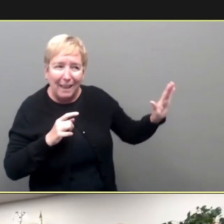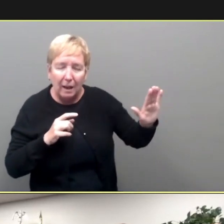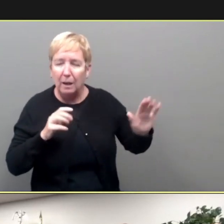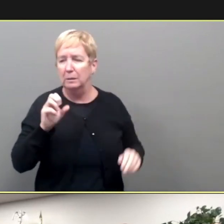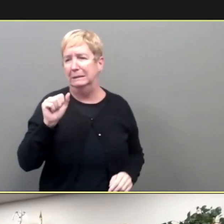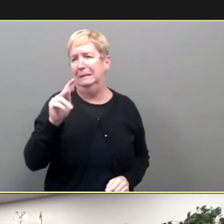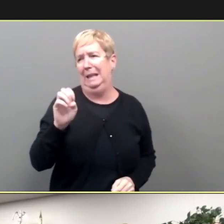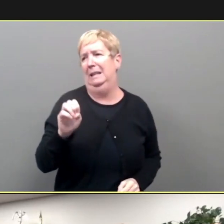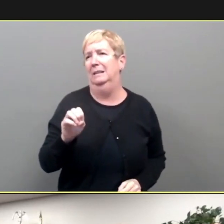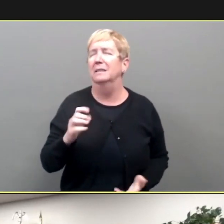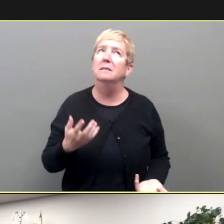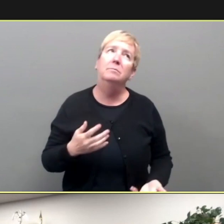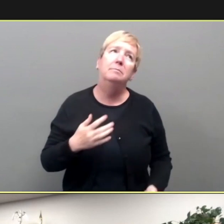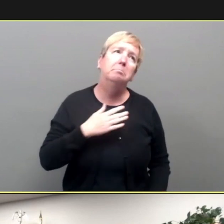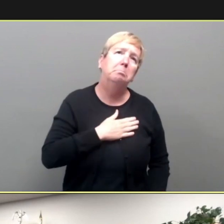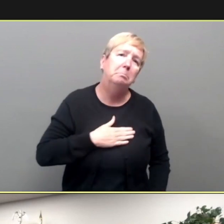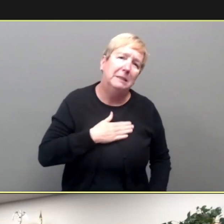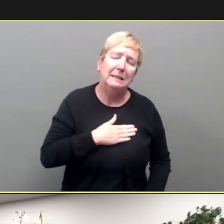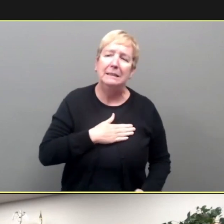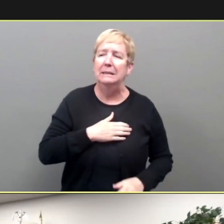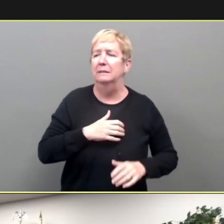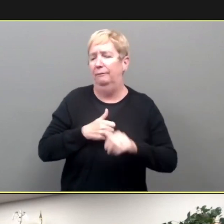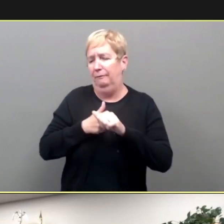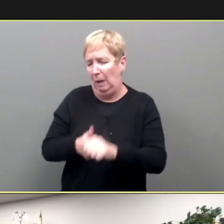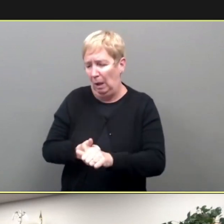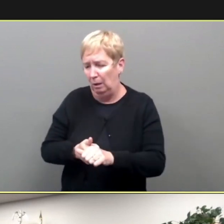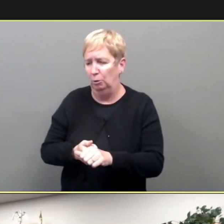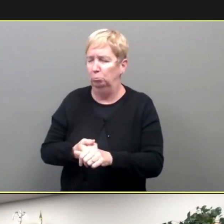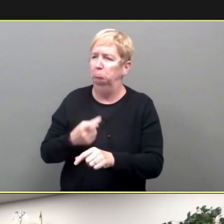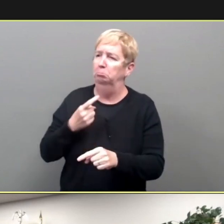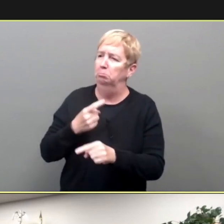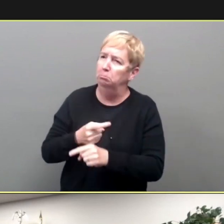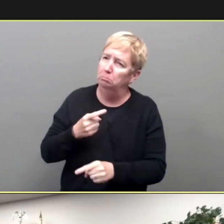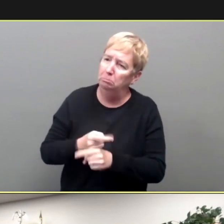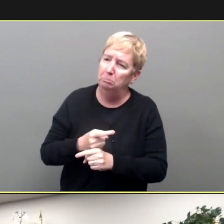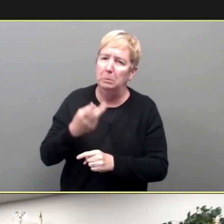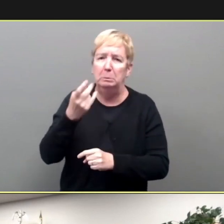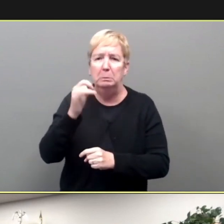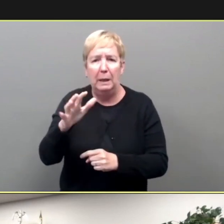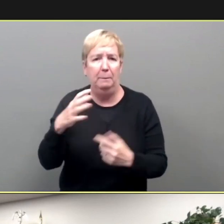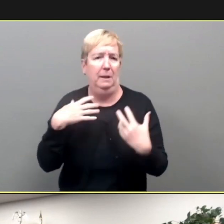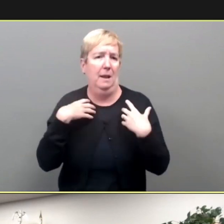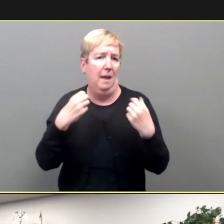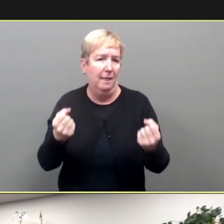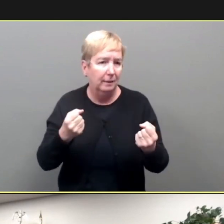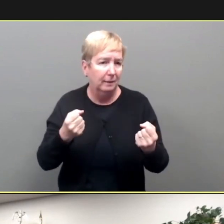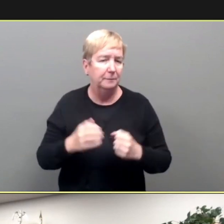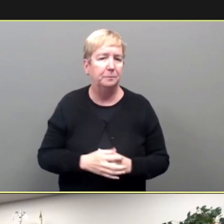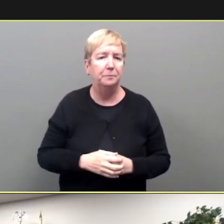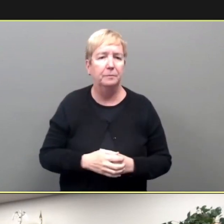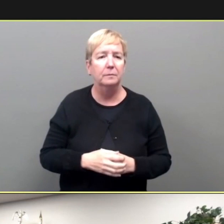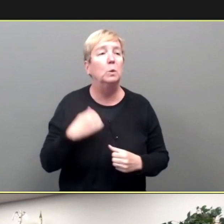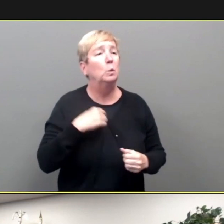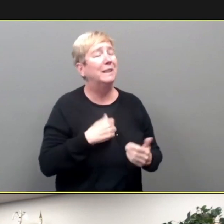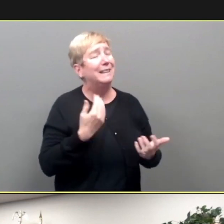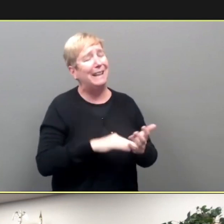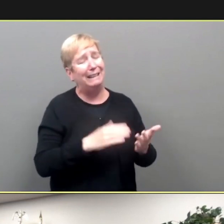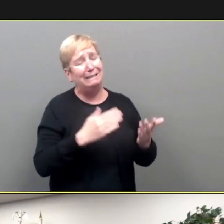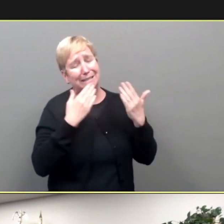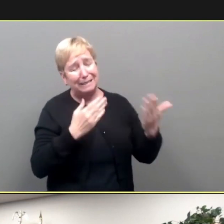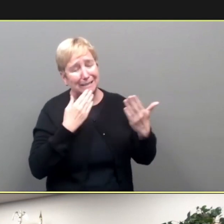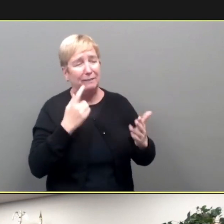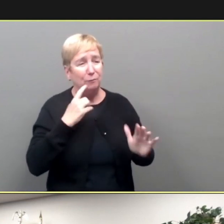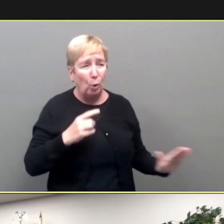do those recommended public health measures. Again, we want to thank them for their tireless effort and service.